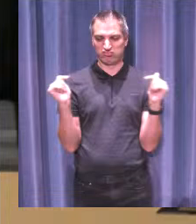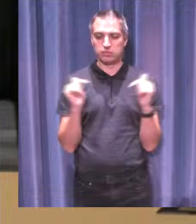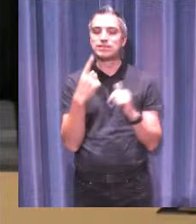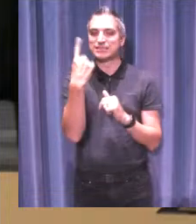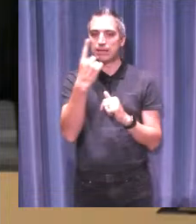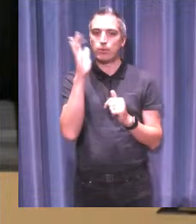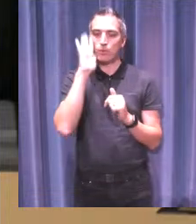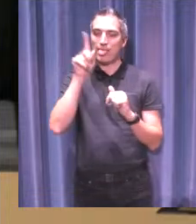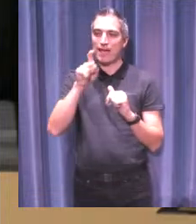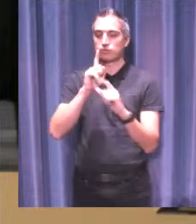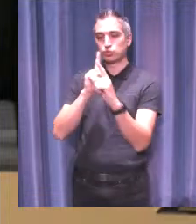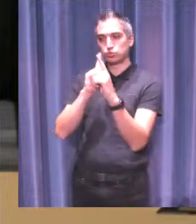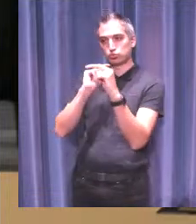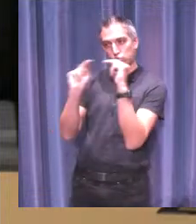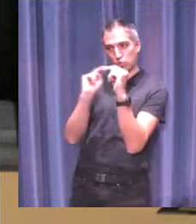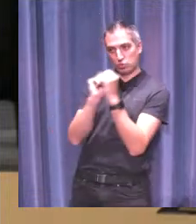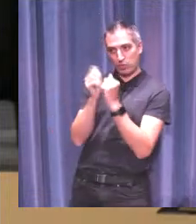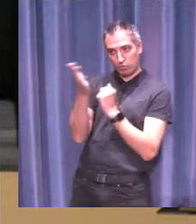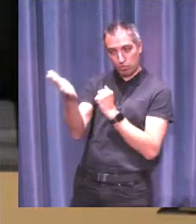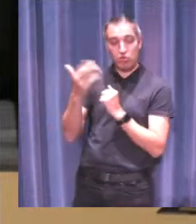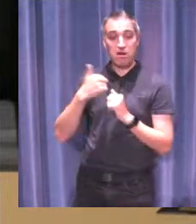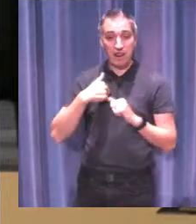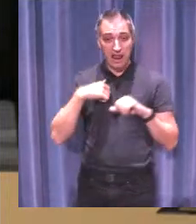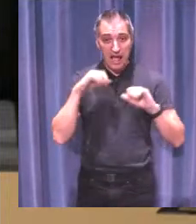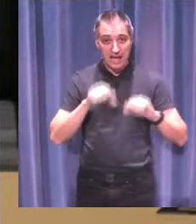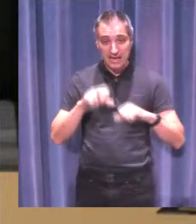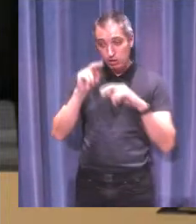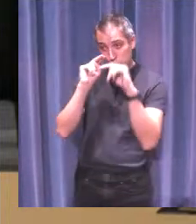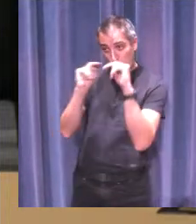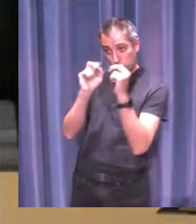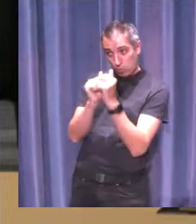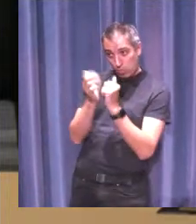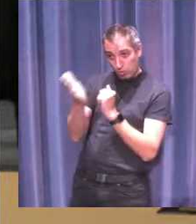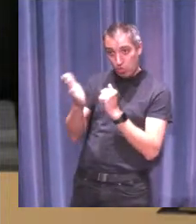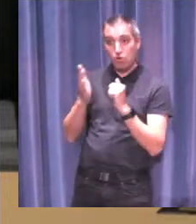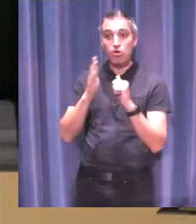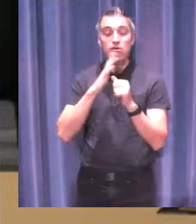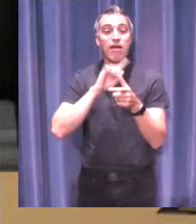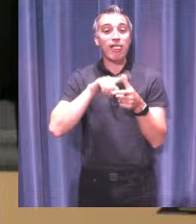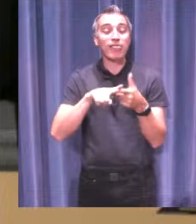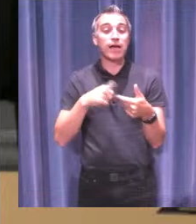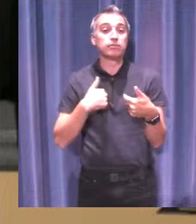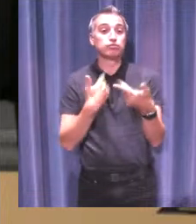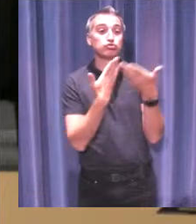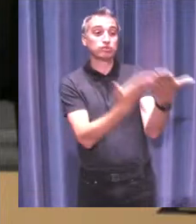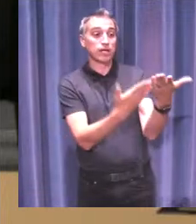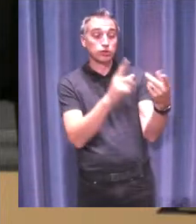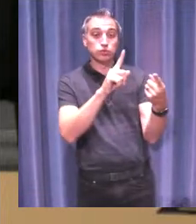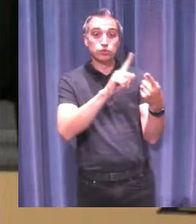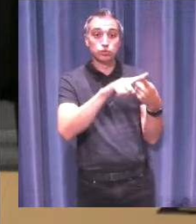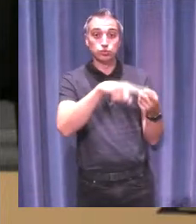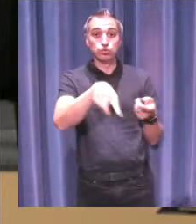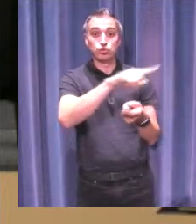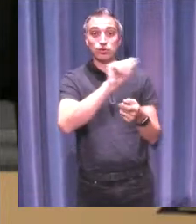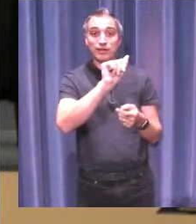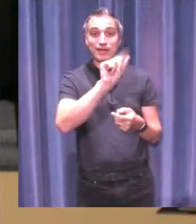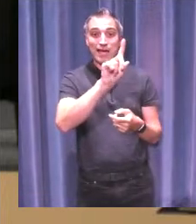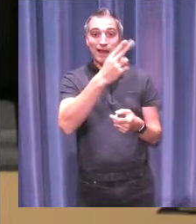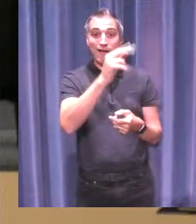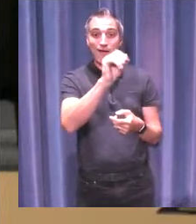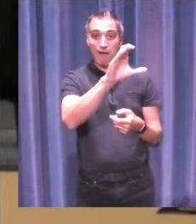going to have to talk to her about, and I can talk to her about those things, and then present that information to the ad hoc